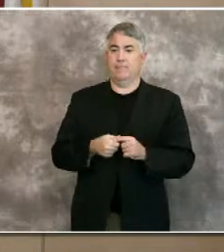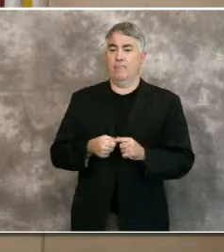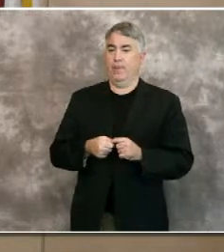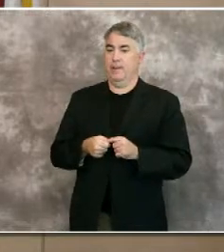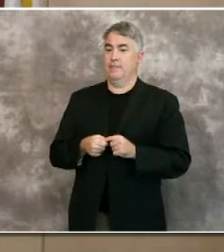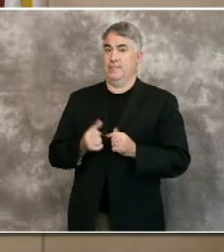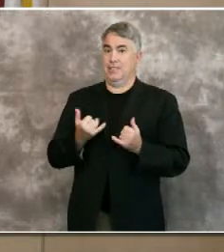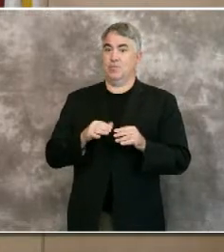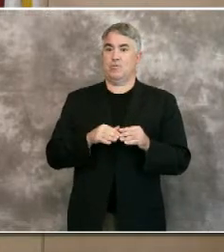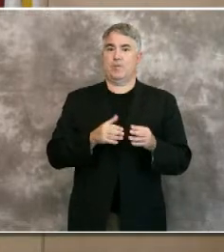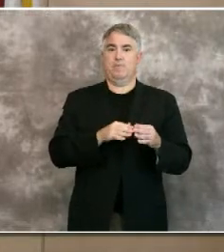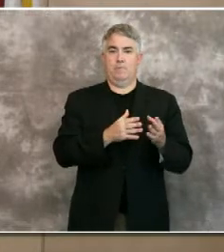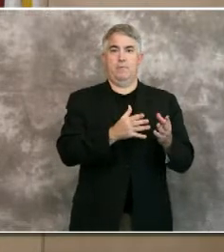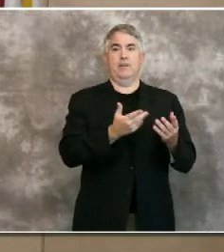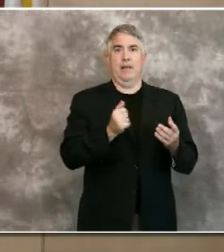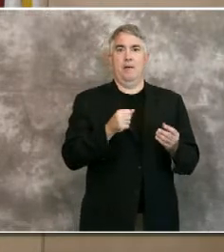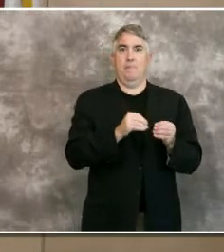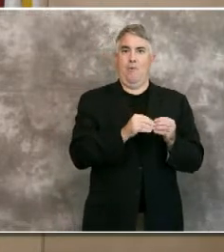go back to the